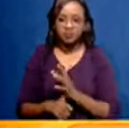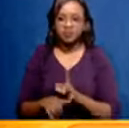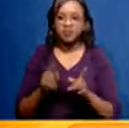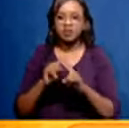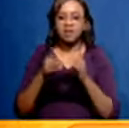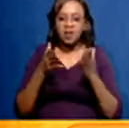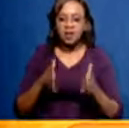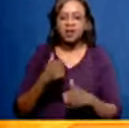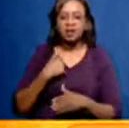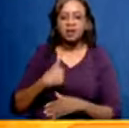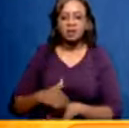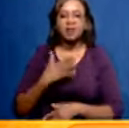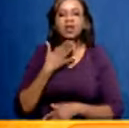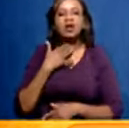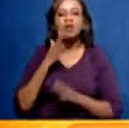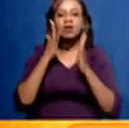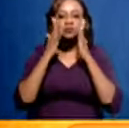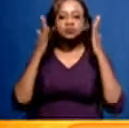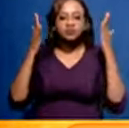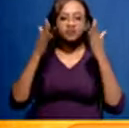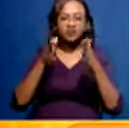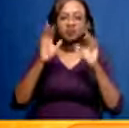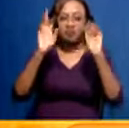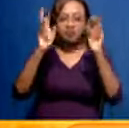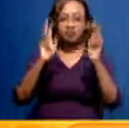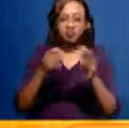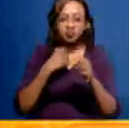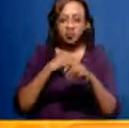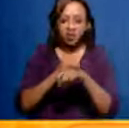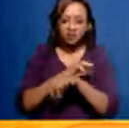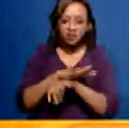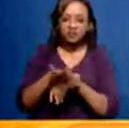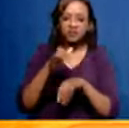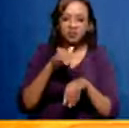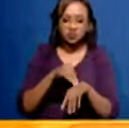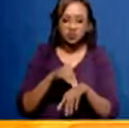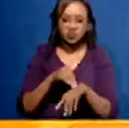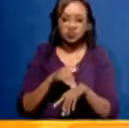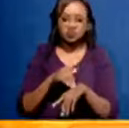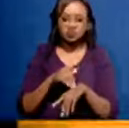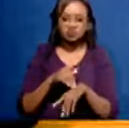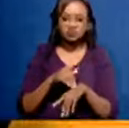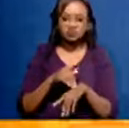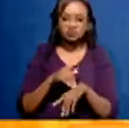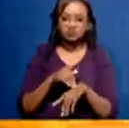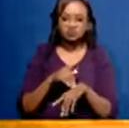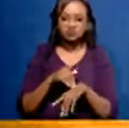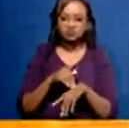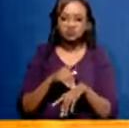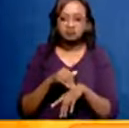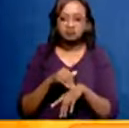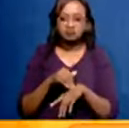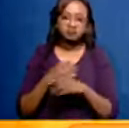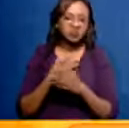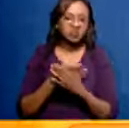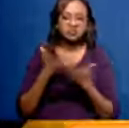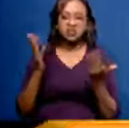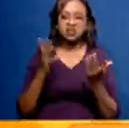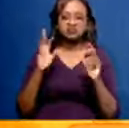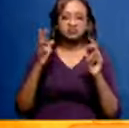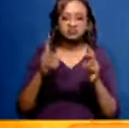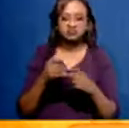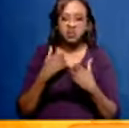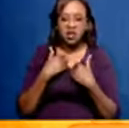to focus on the issues where I have an influence on, not just opine on broad issues where I don't have even have a